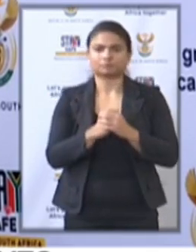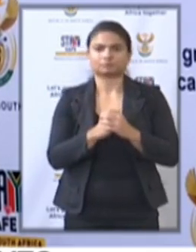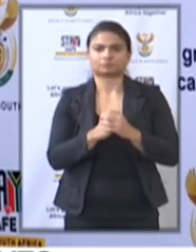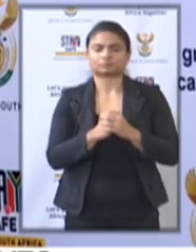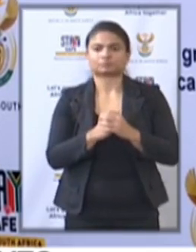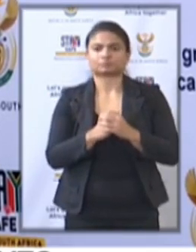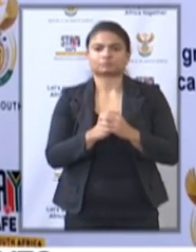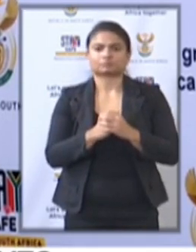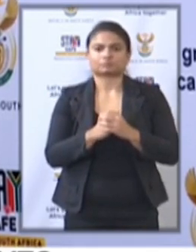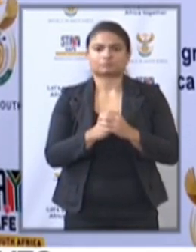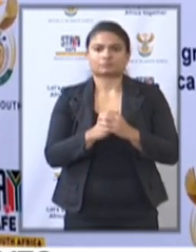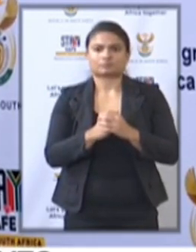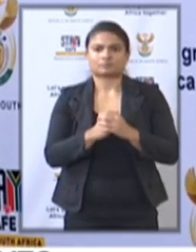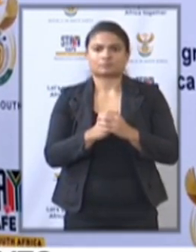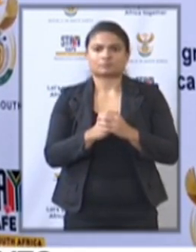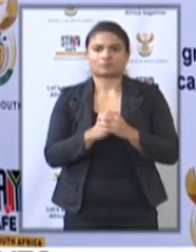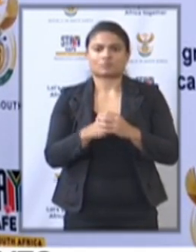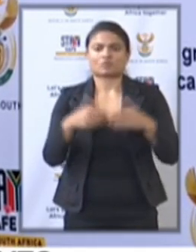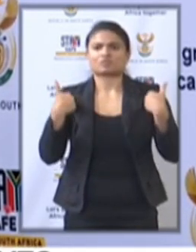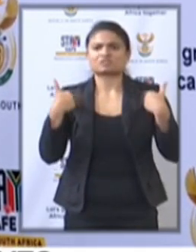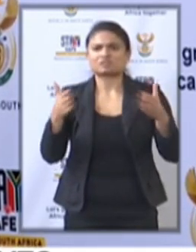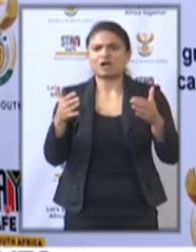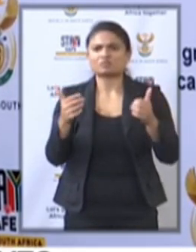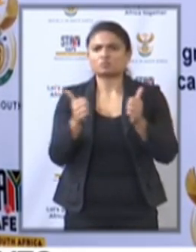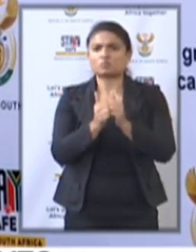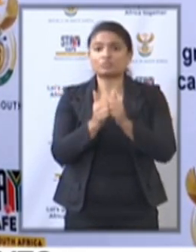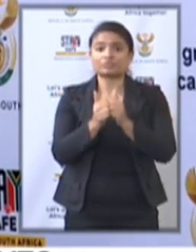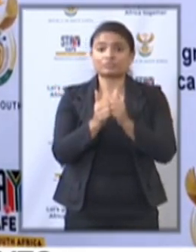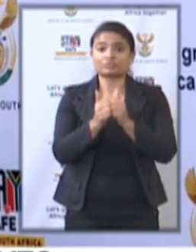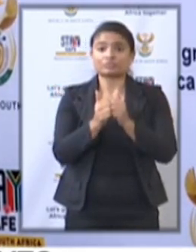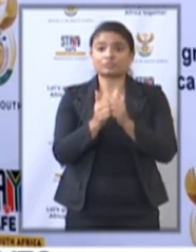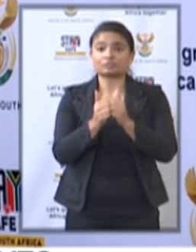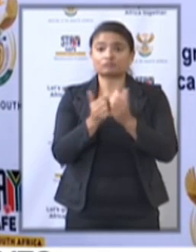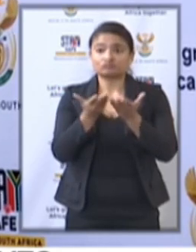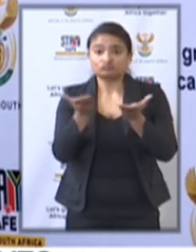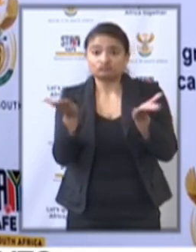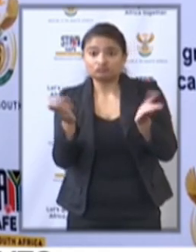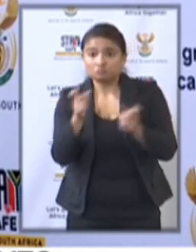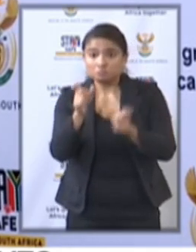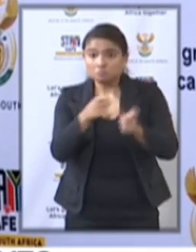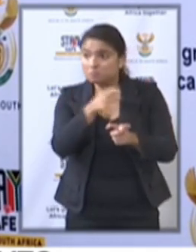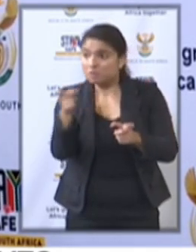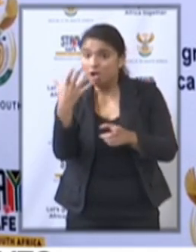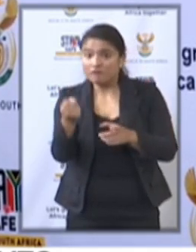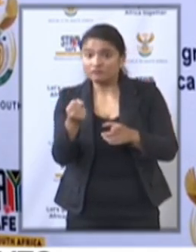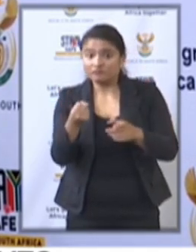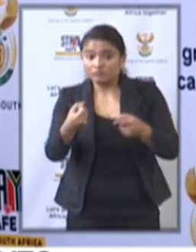with Ignatius. Do we have any questions on WhatsApp?